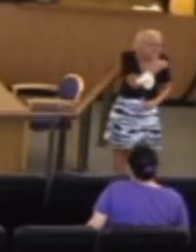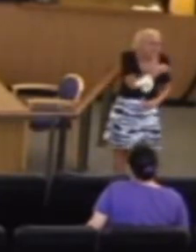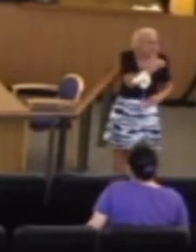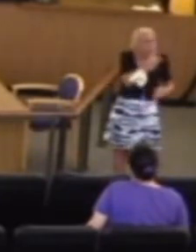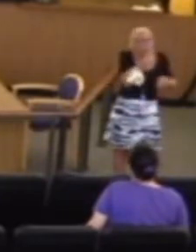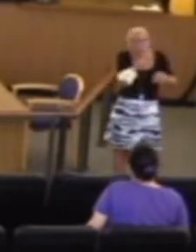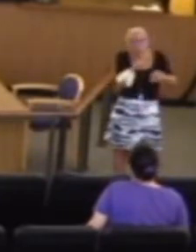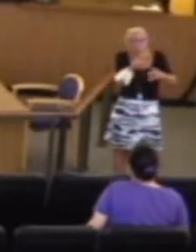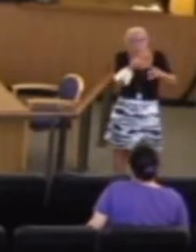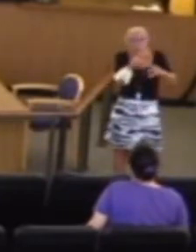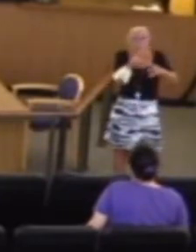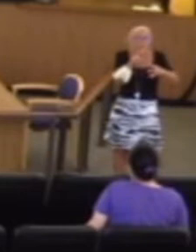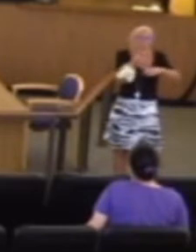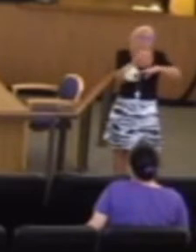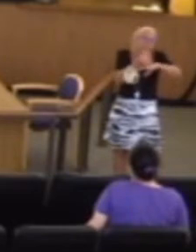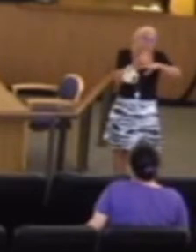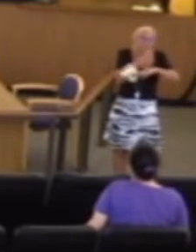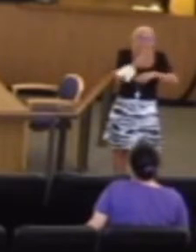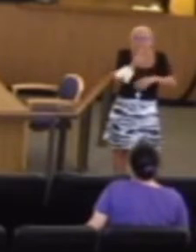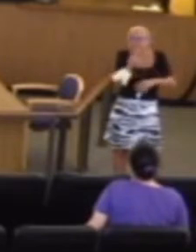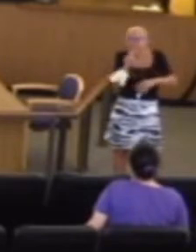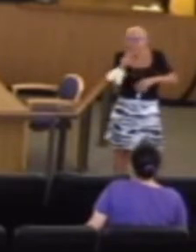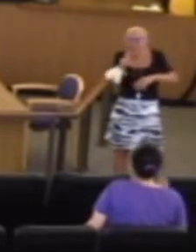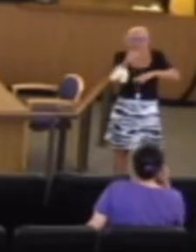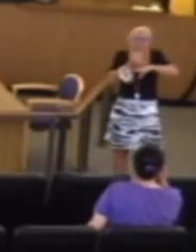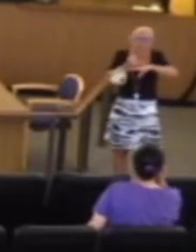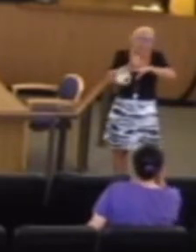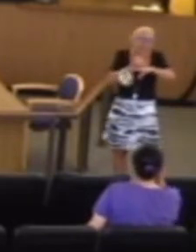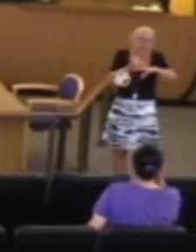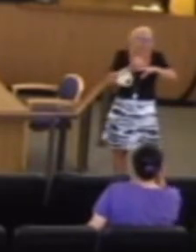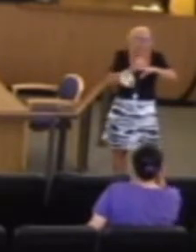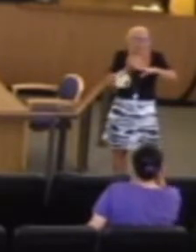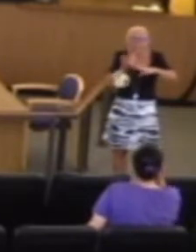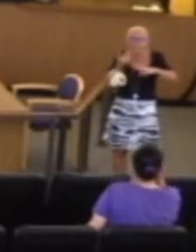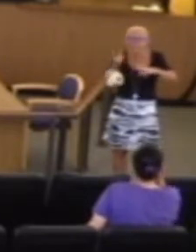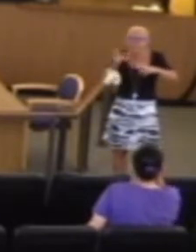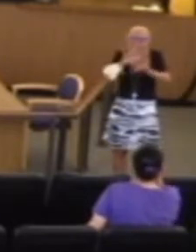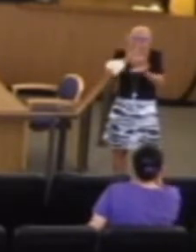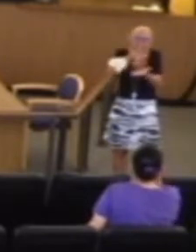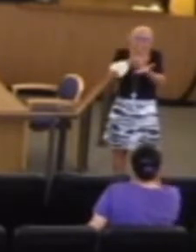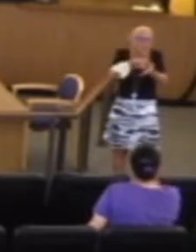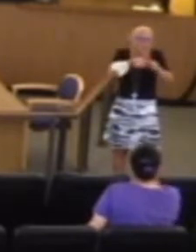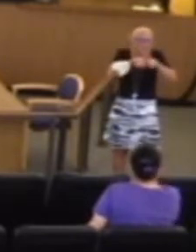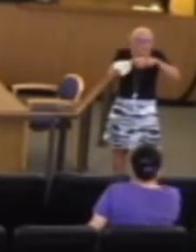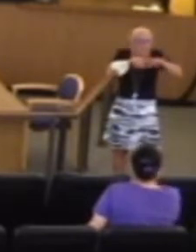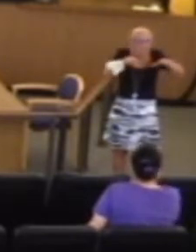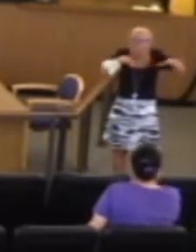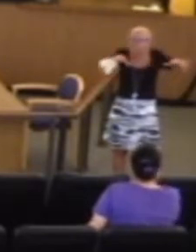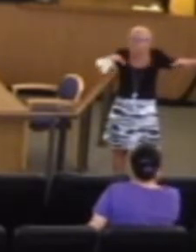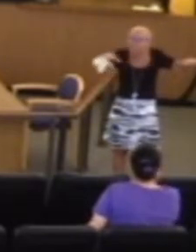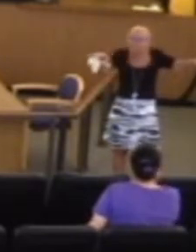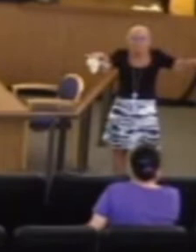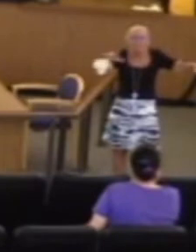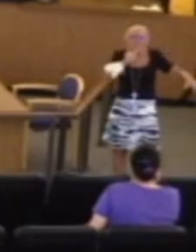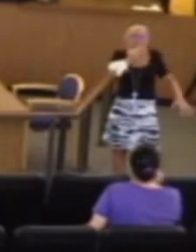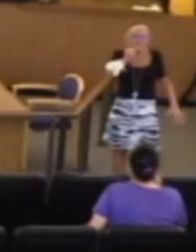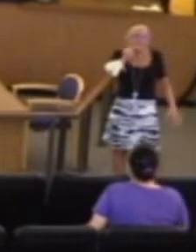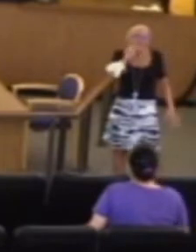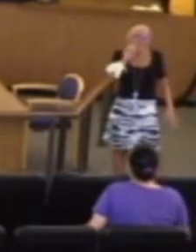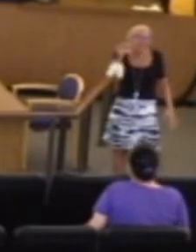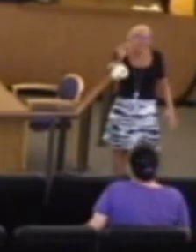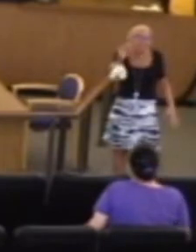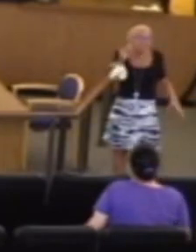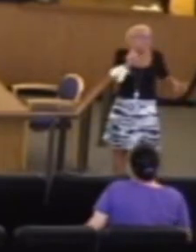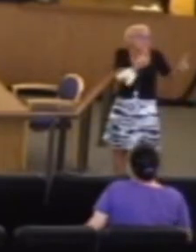north in the town of Hempstead or anywhere in the middle, there is opportunity for town of Hempstead residents to be